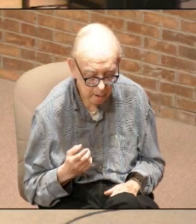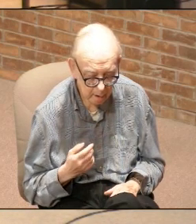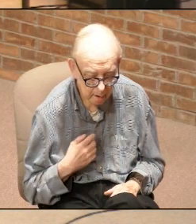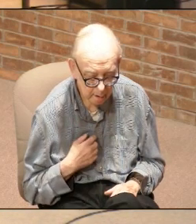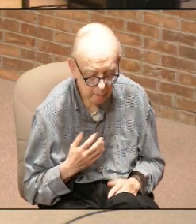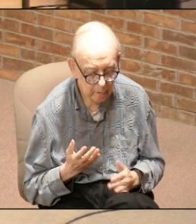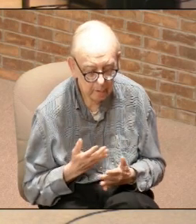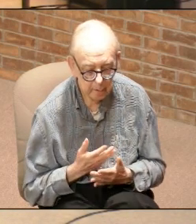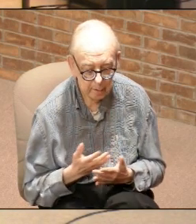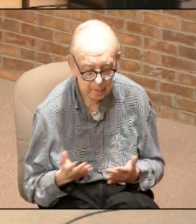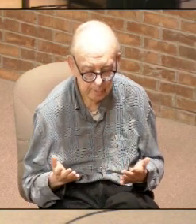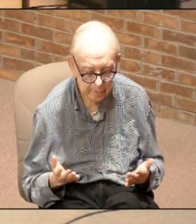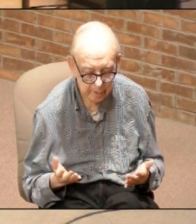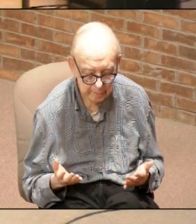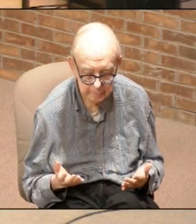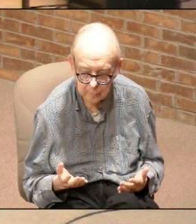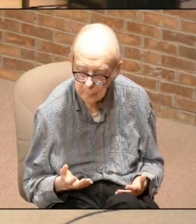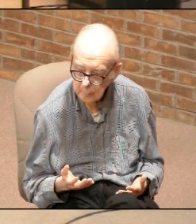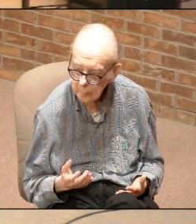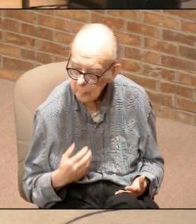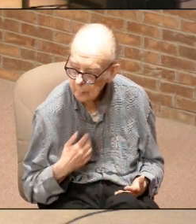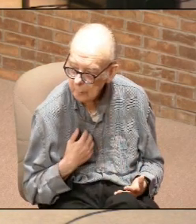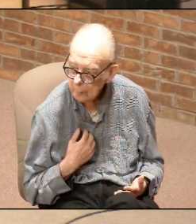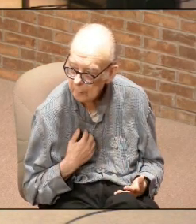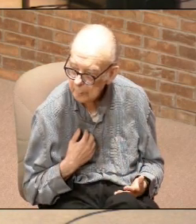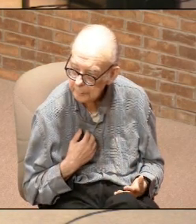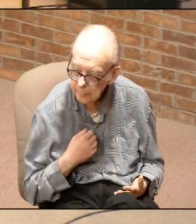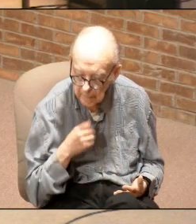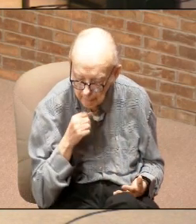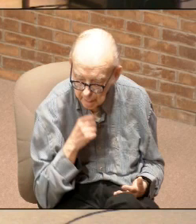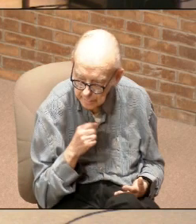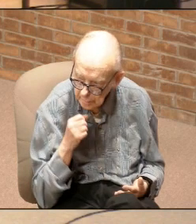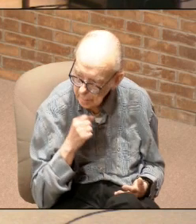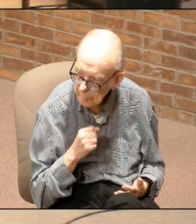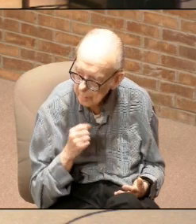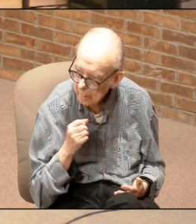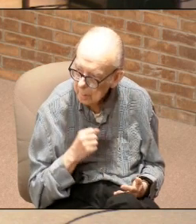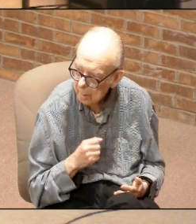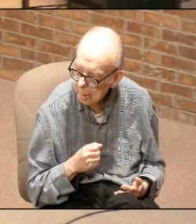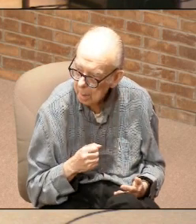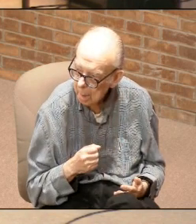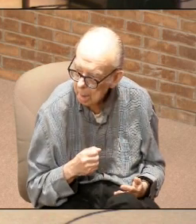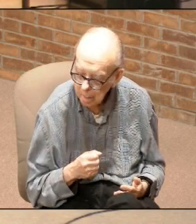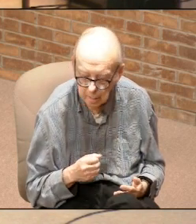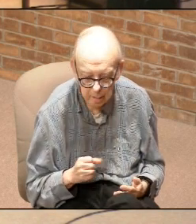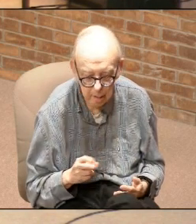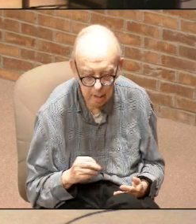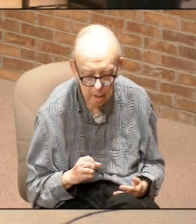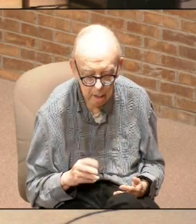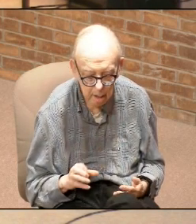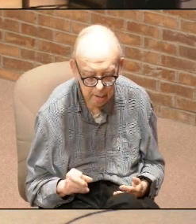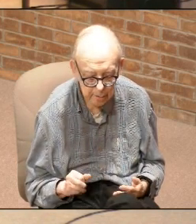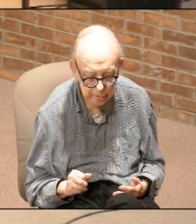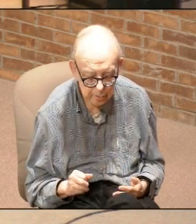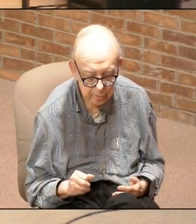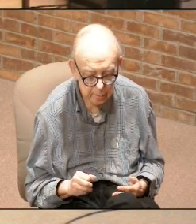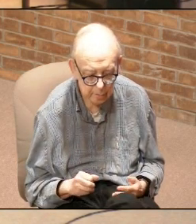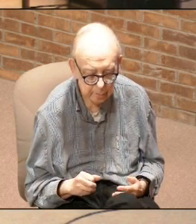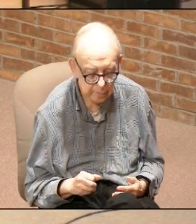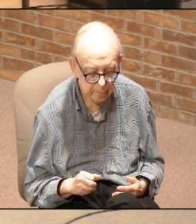everything did we not mark we had ice cream or no we had snow cones cotton candy